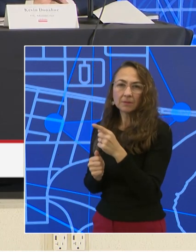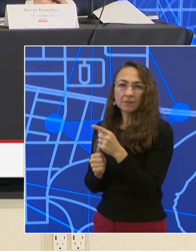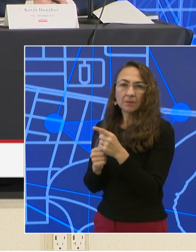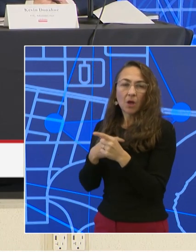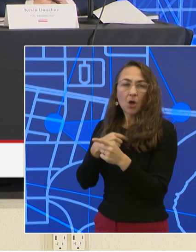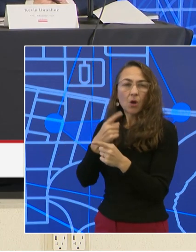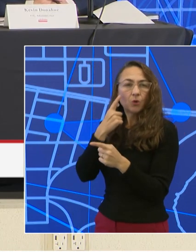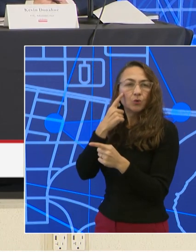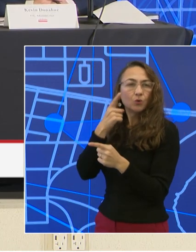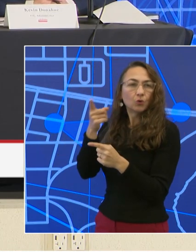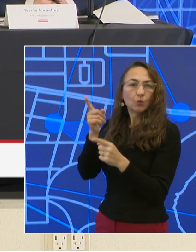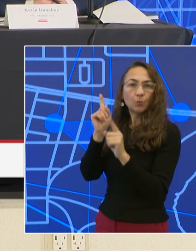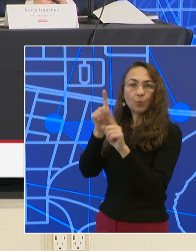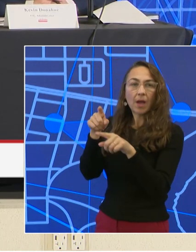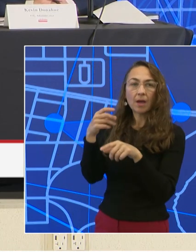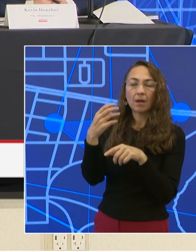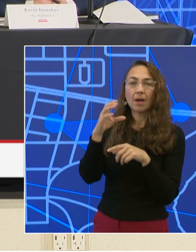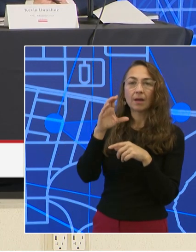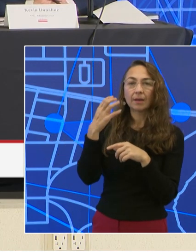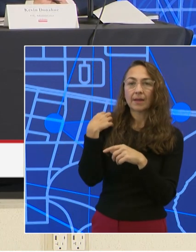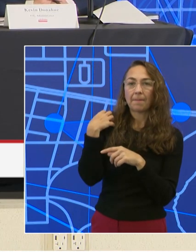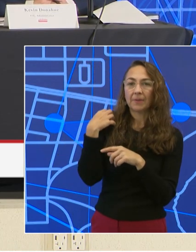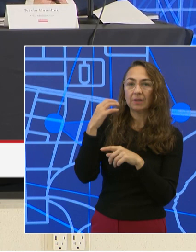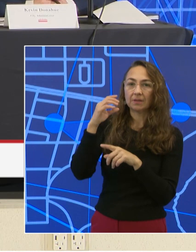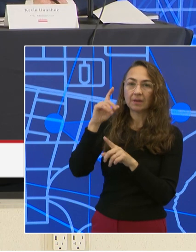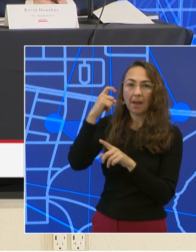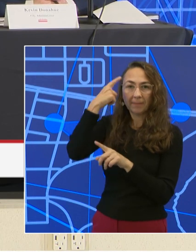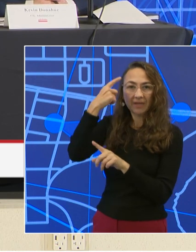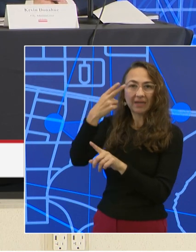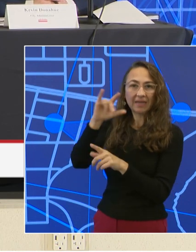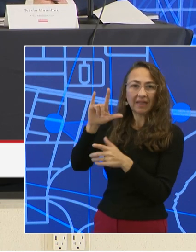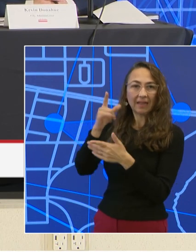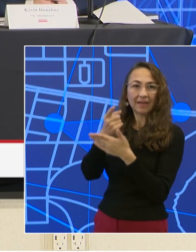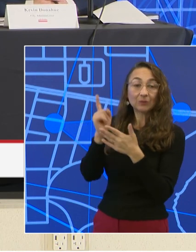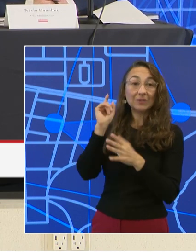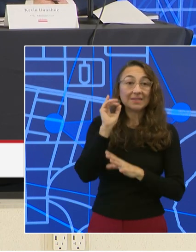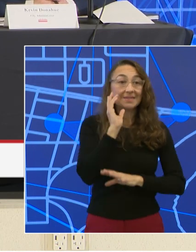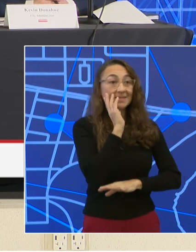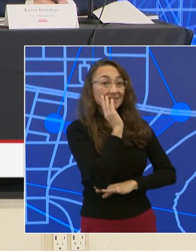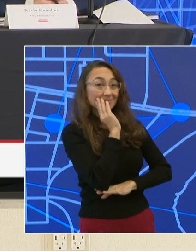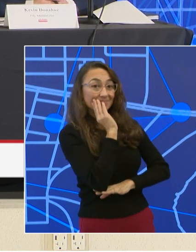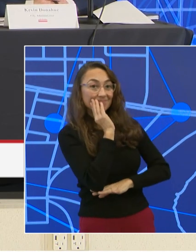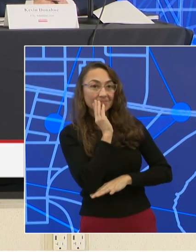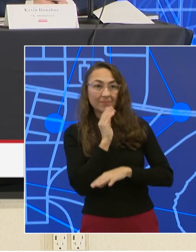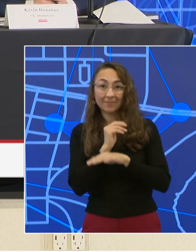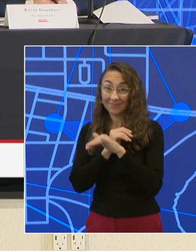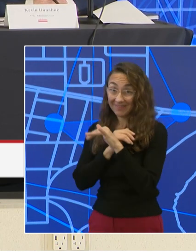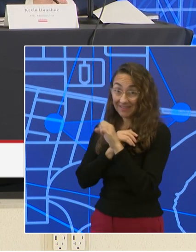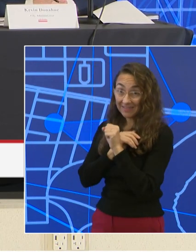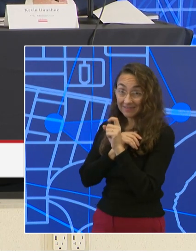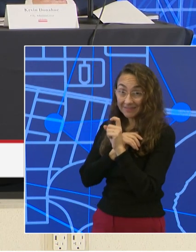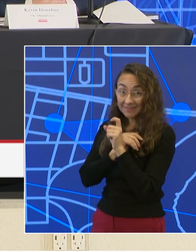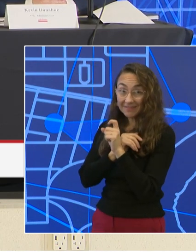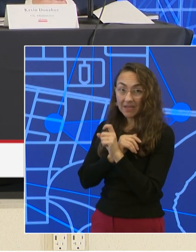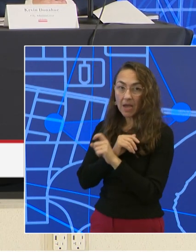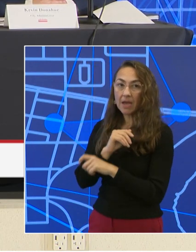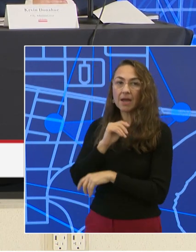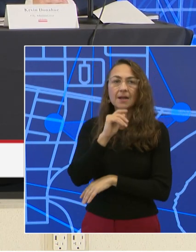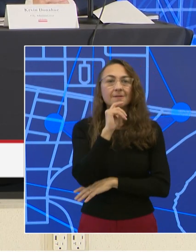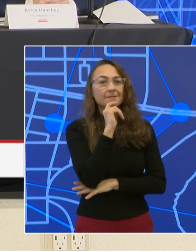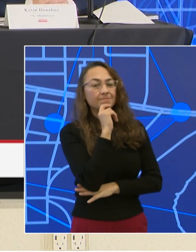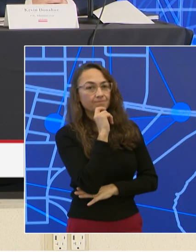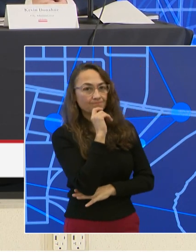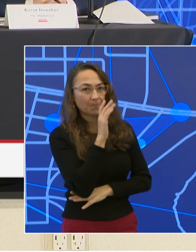week. Mm-hmm. Is that a confirmation? Yes, you were having meetings on the Hill last. So, Mark, I don't want to be coy. I